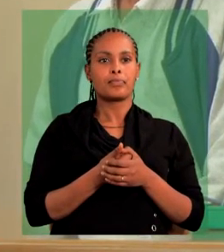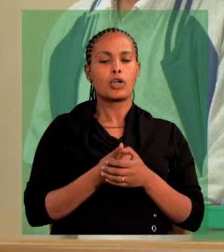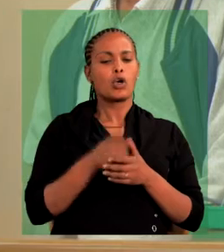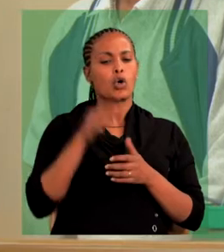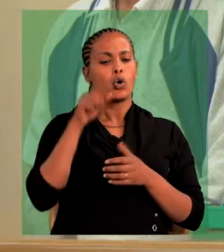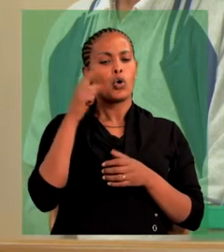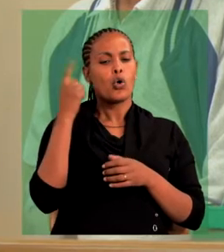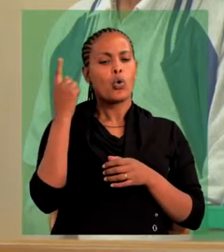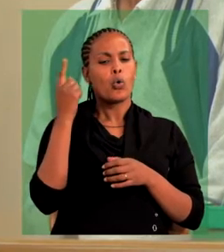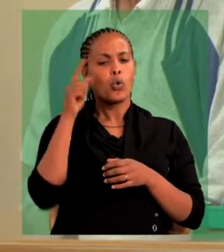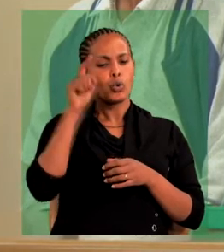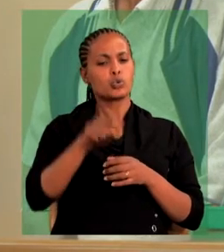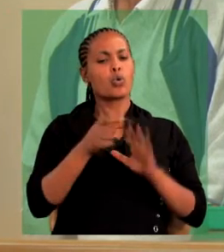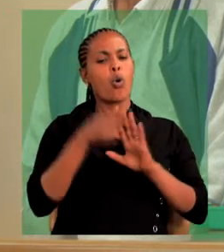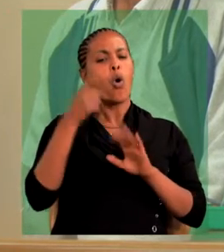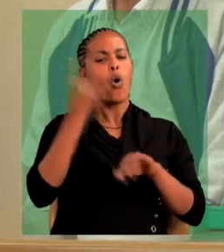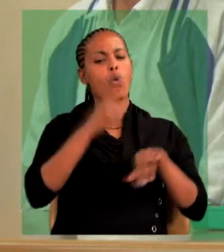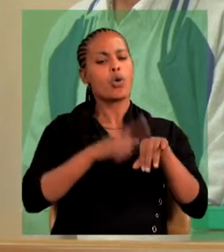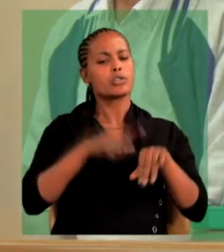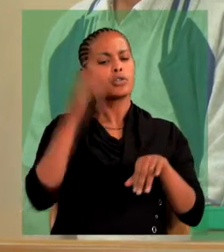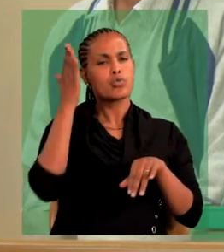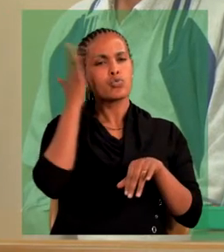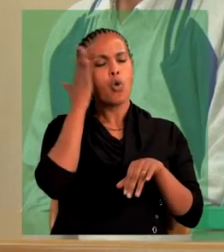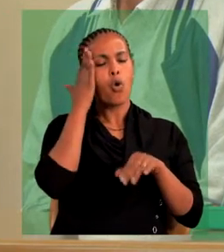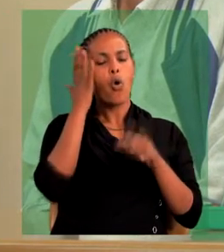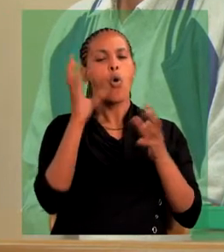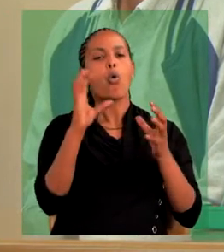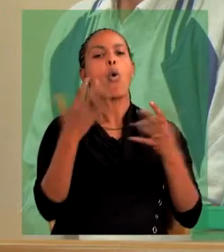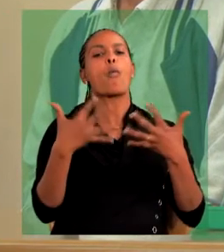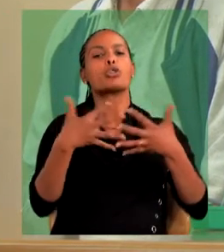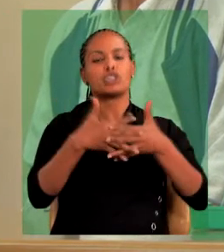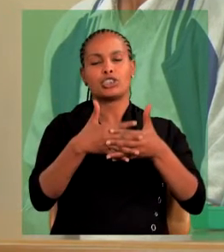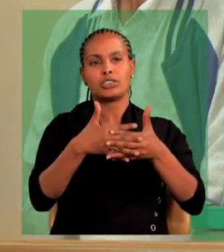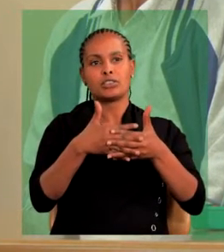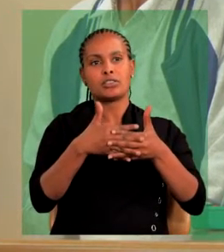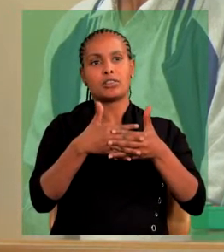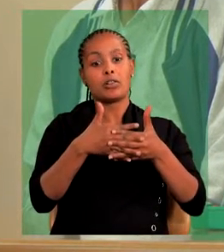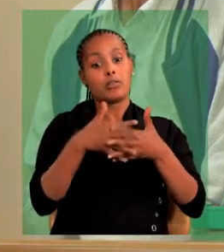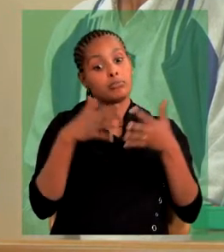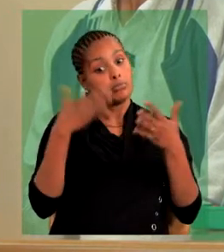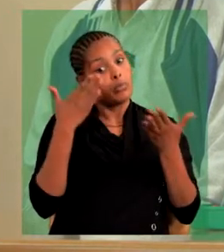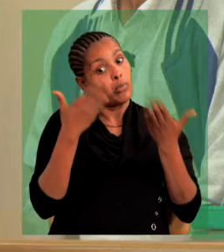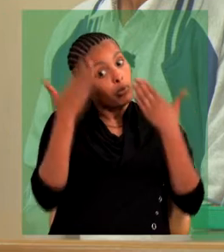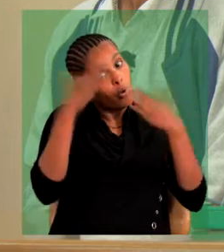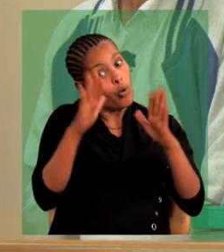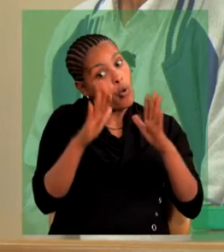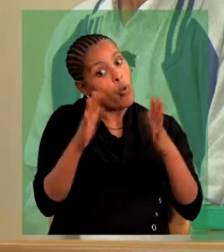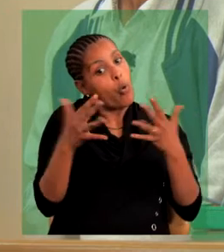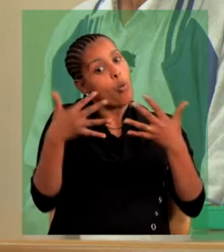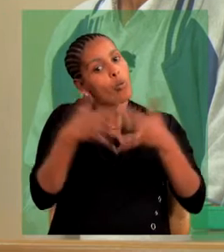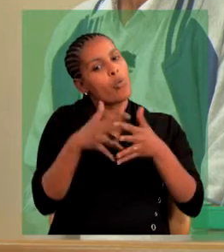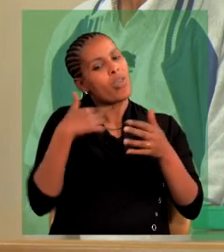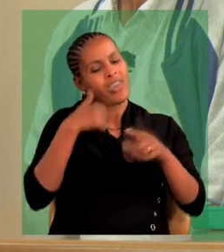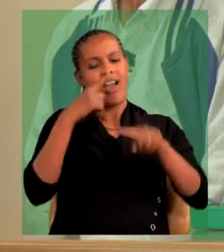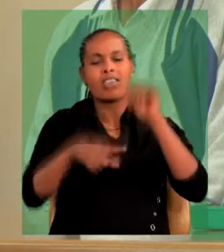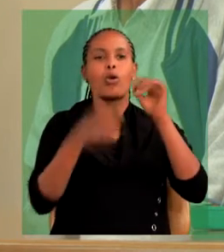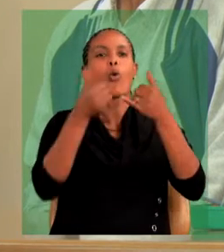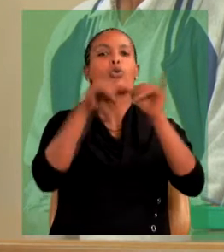We should always know the composition. If we don't know the composition, you can't